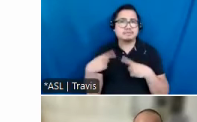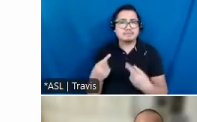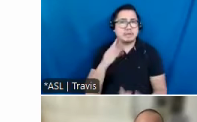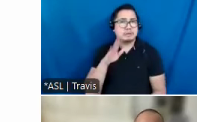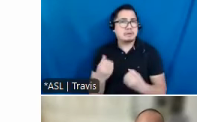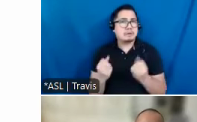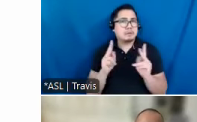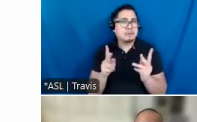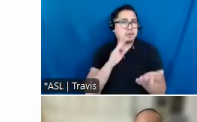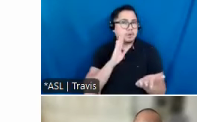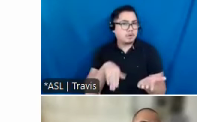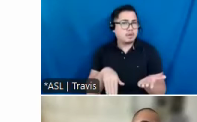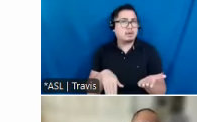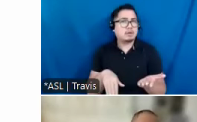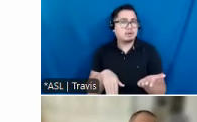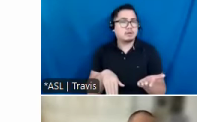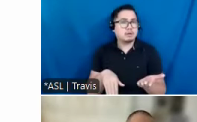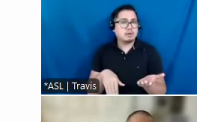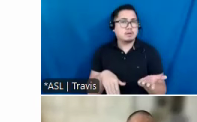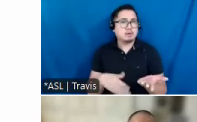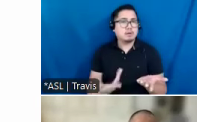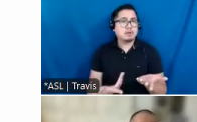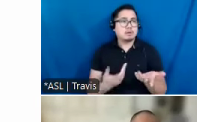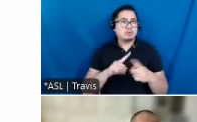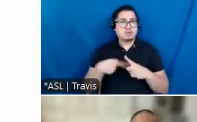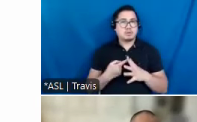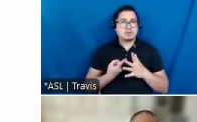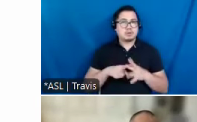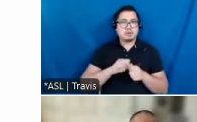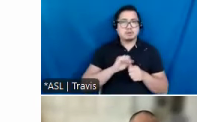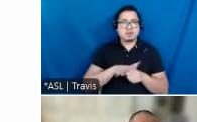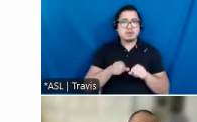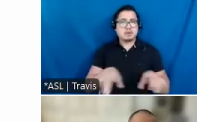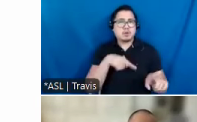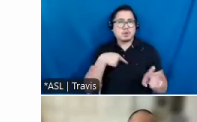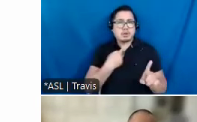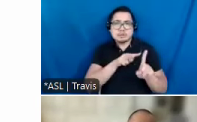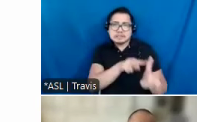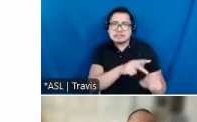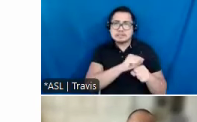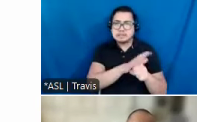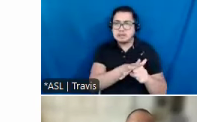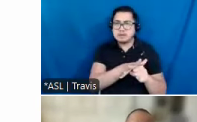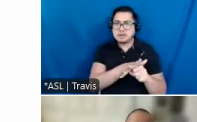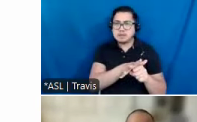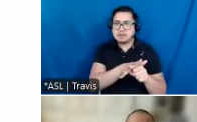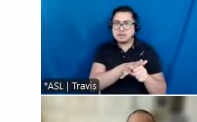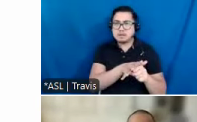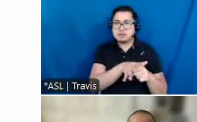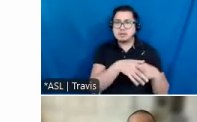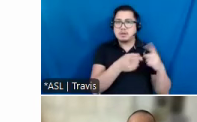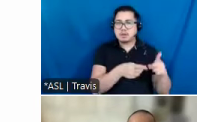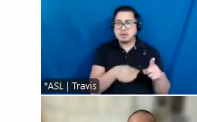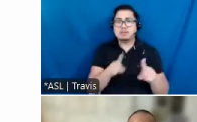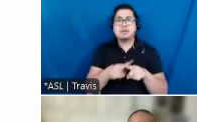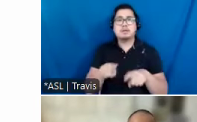very aware that early in the pandemic, we were closely following COVID-19 cases. But over